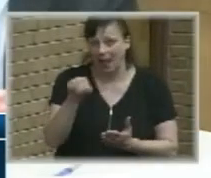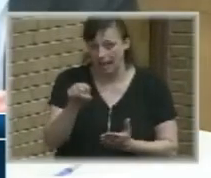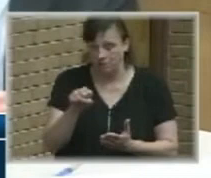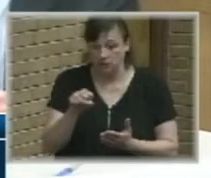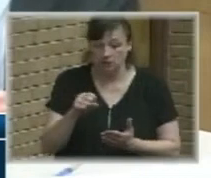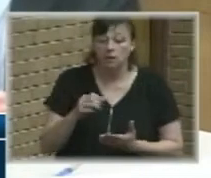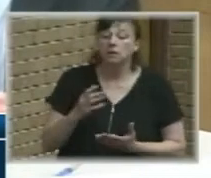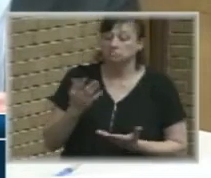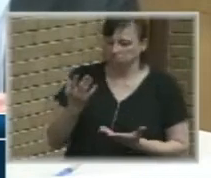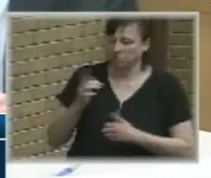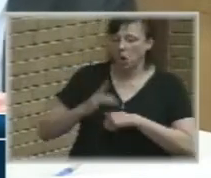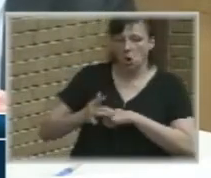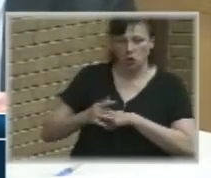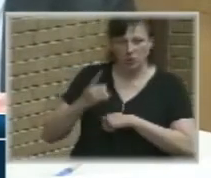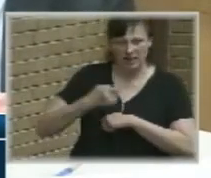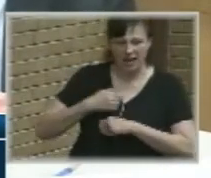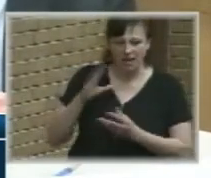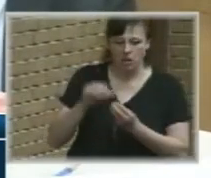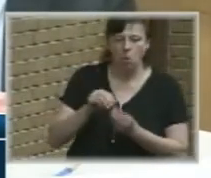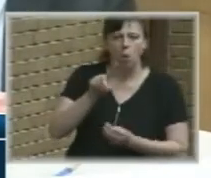I reviewed claims totaling